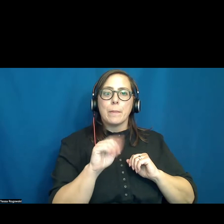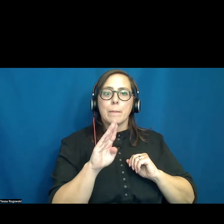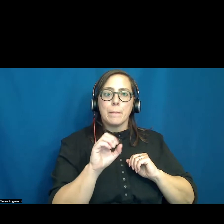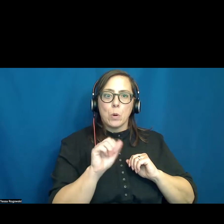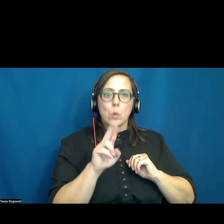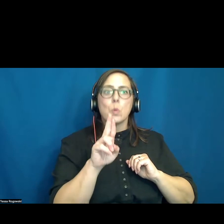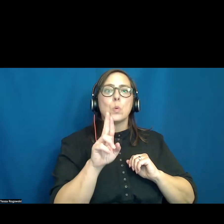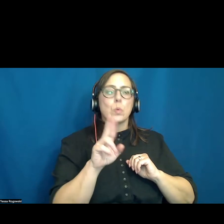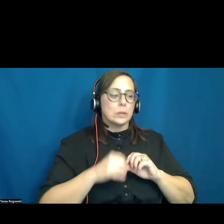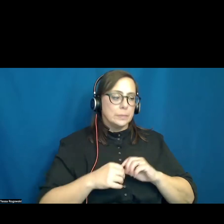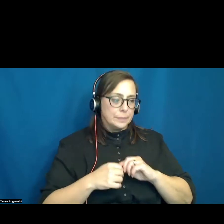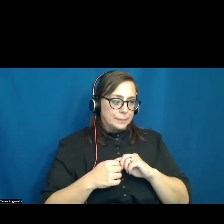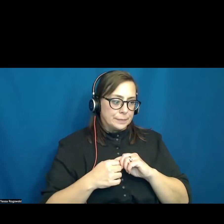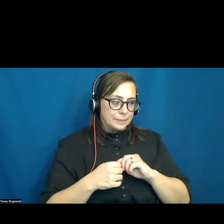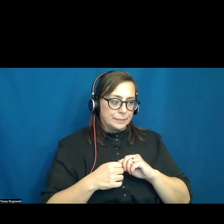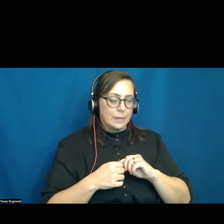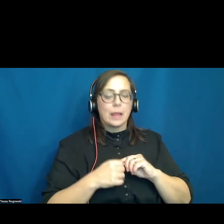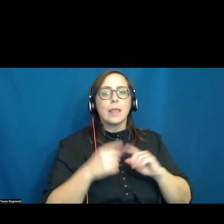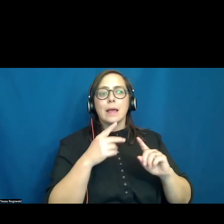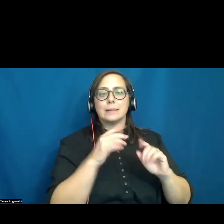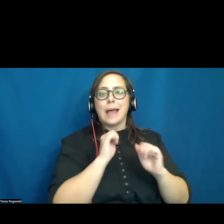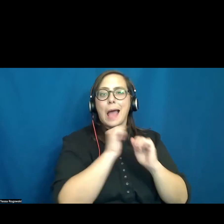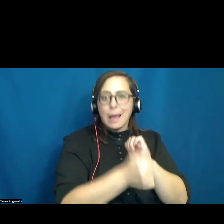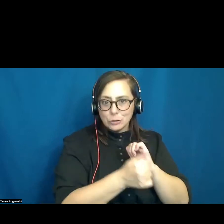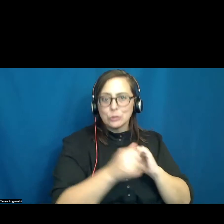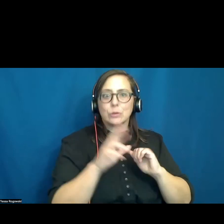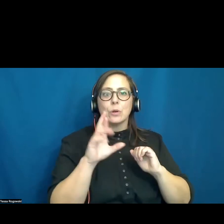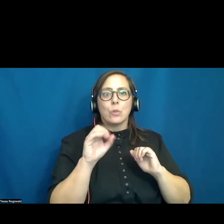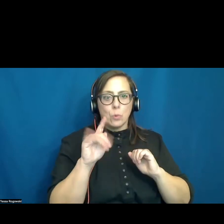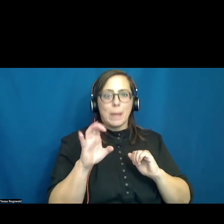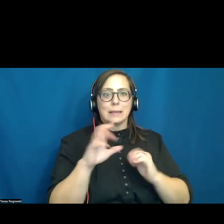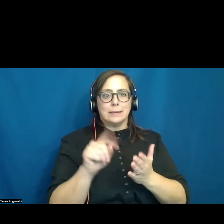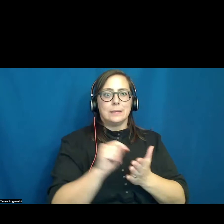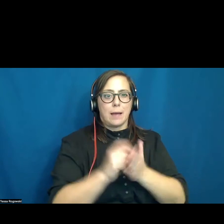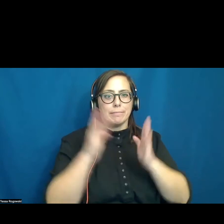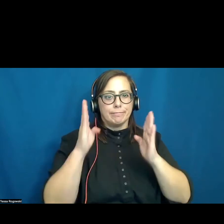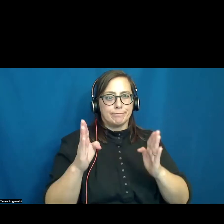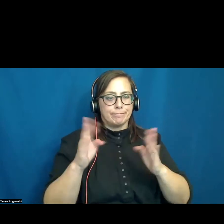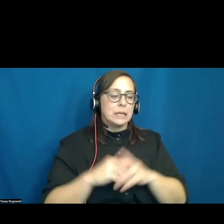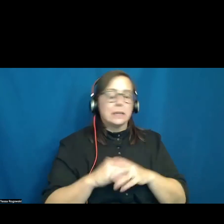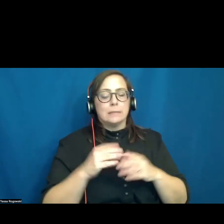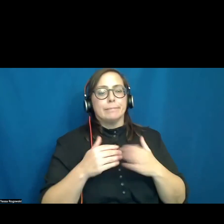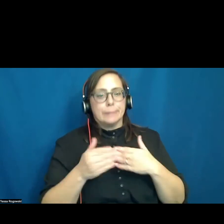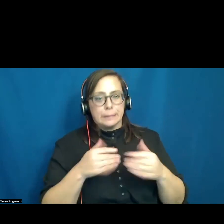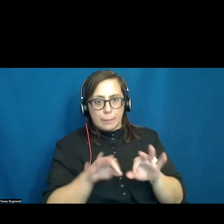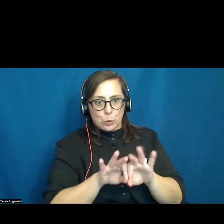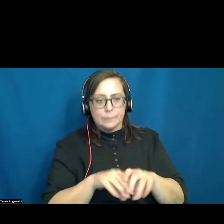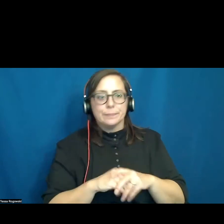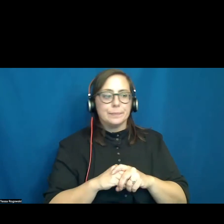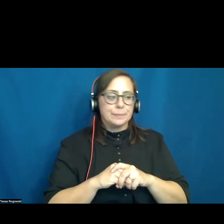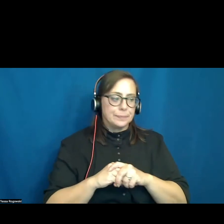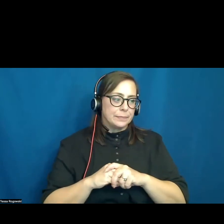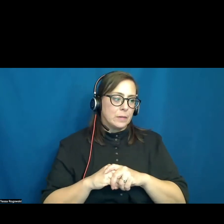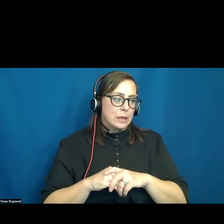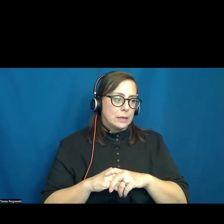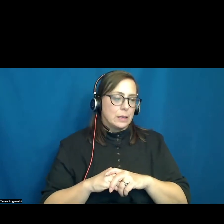so post-romantic French symbolist, and terminology, not that important. But this quote: "A